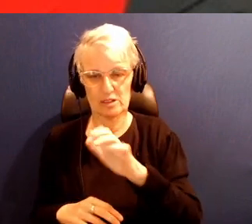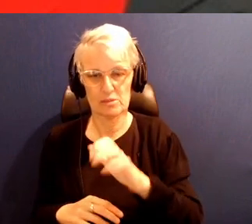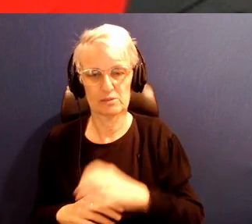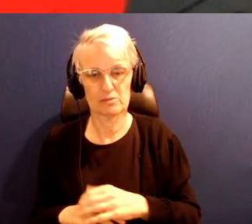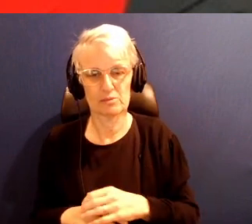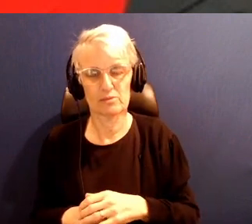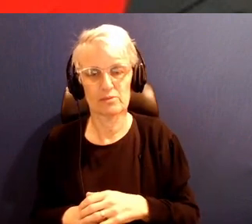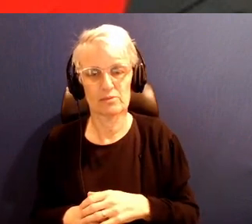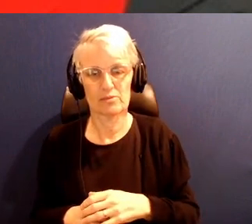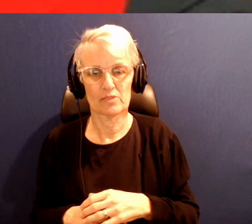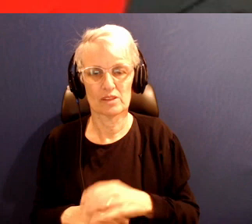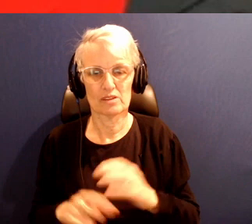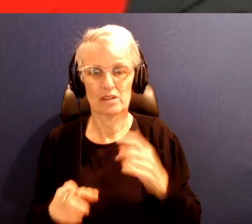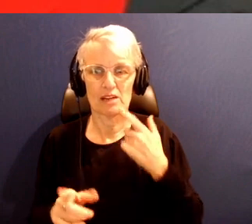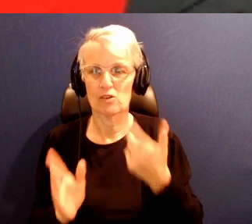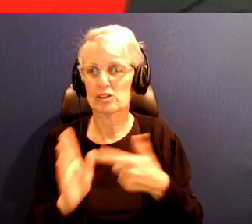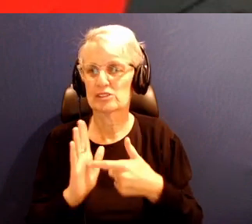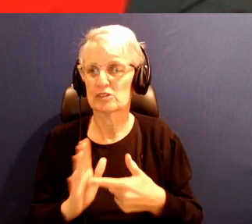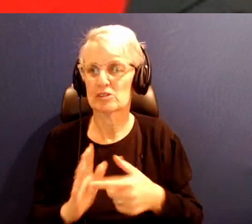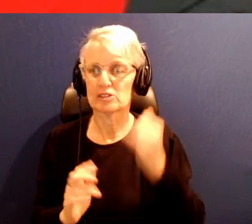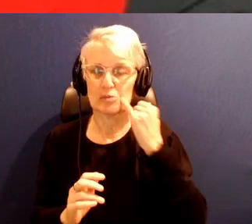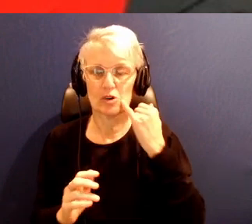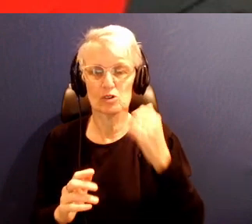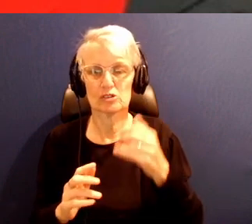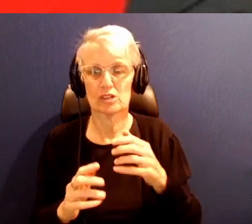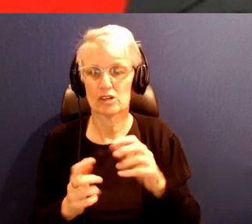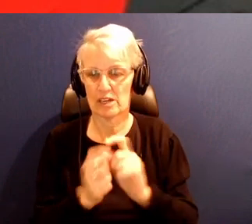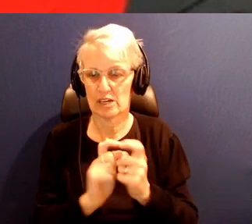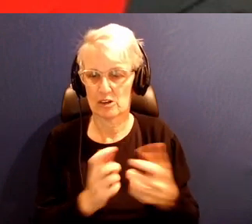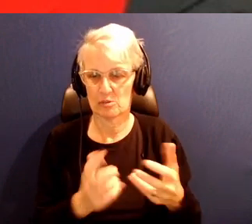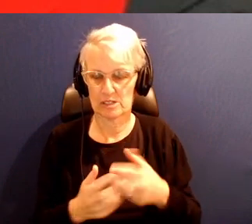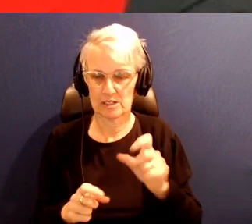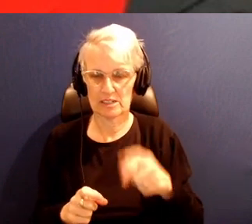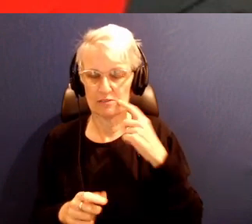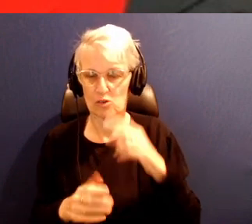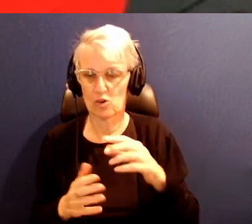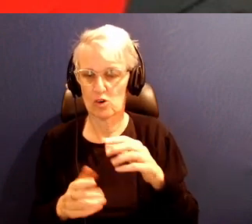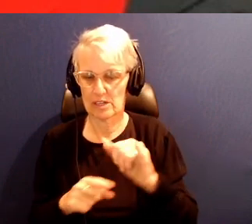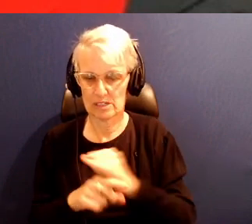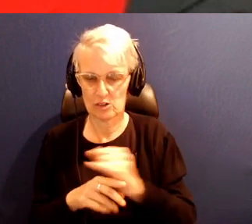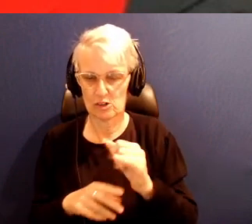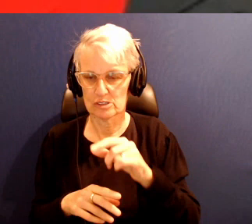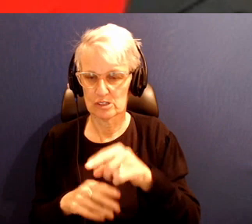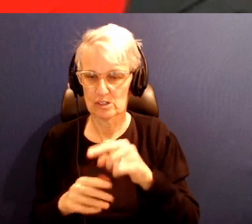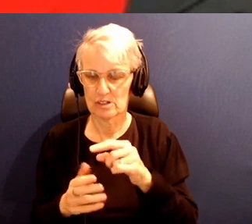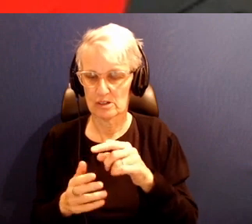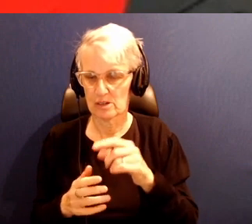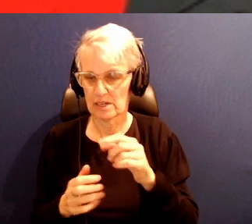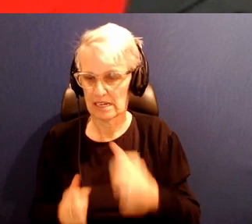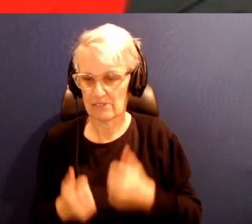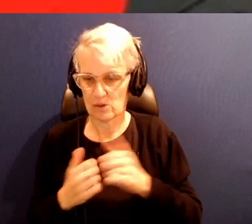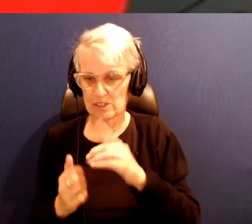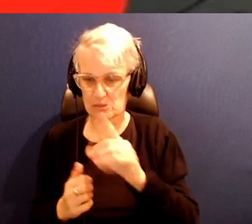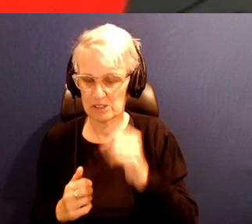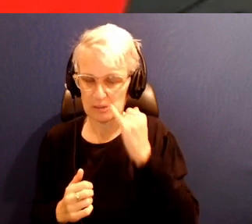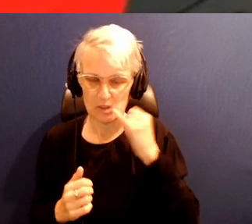Primarily, this would be considered if, for example, the accommodations you need for interns living with disabilities require a